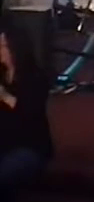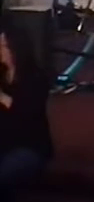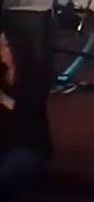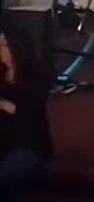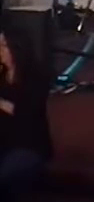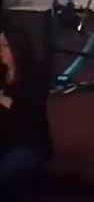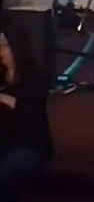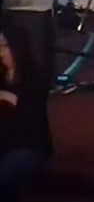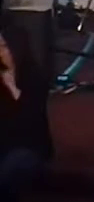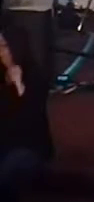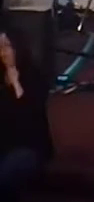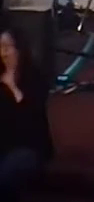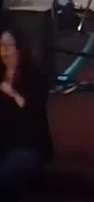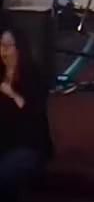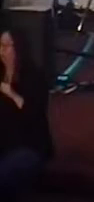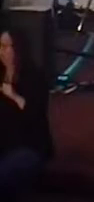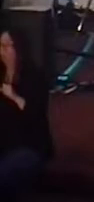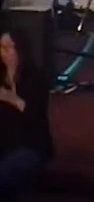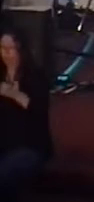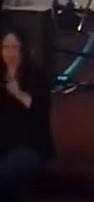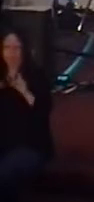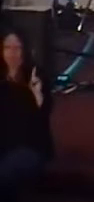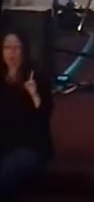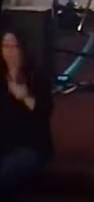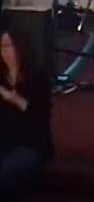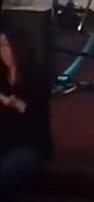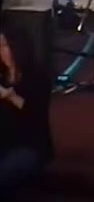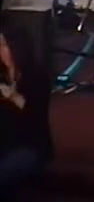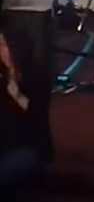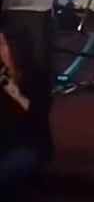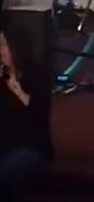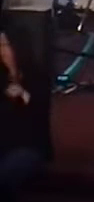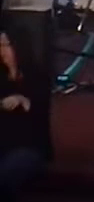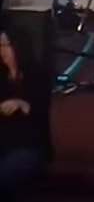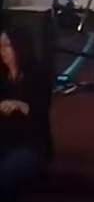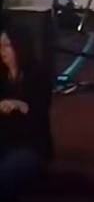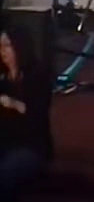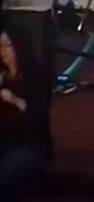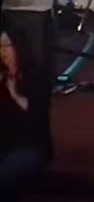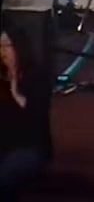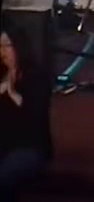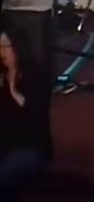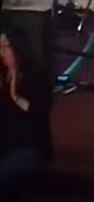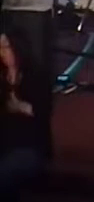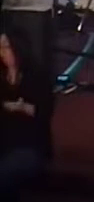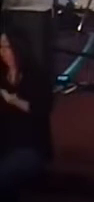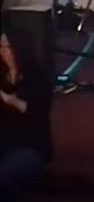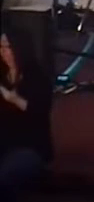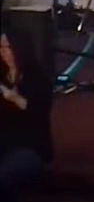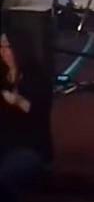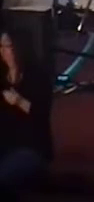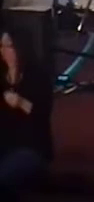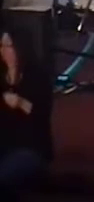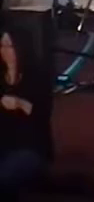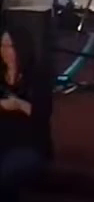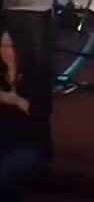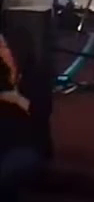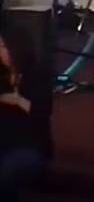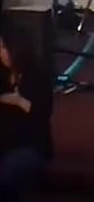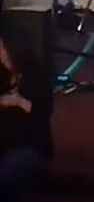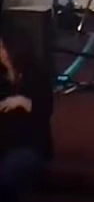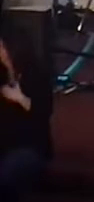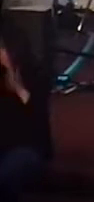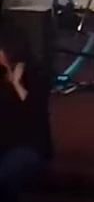promises. For instance, you want to get a divorce? Easy. Just go get a lawyer. Quick and easy, painless. Just pay a few bucks and you're good to go. I